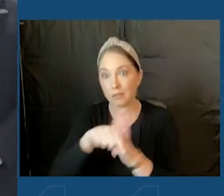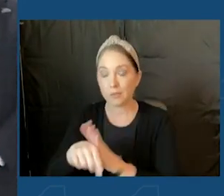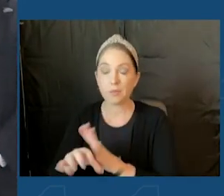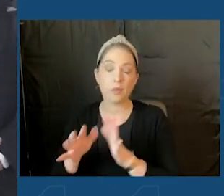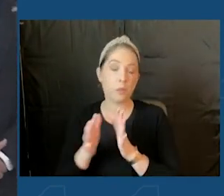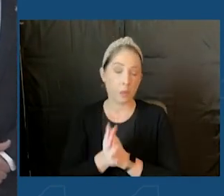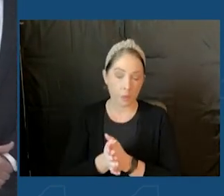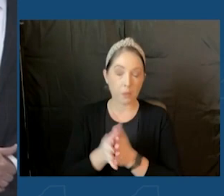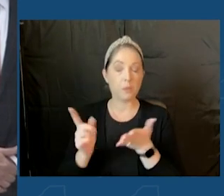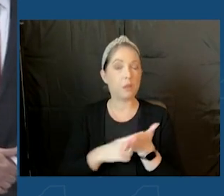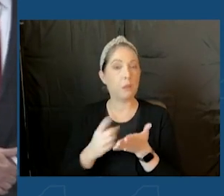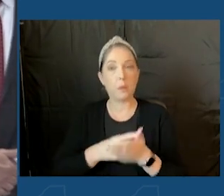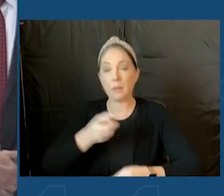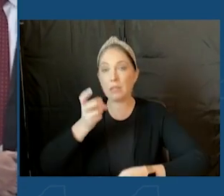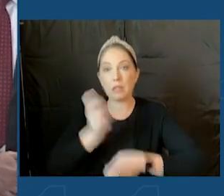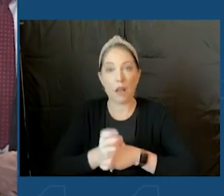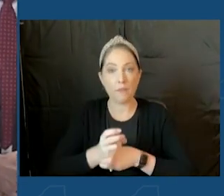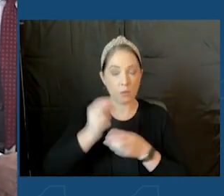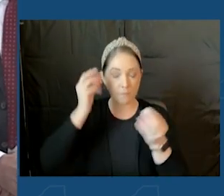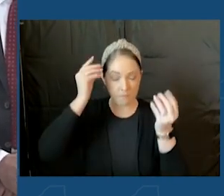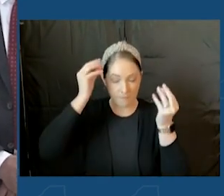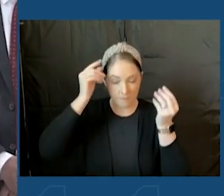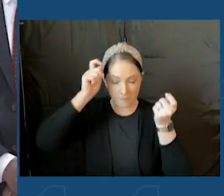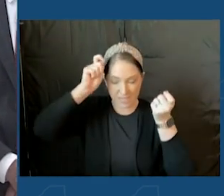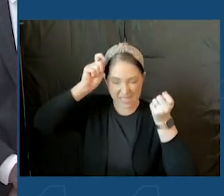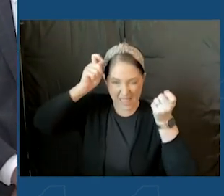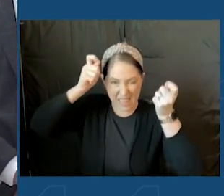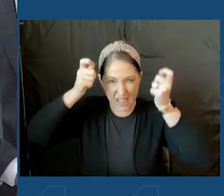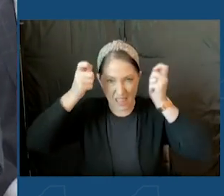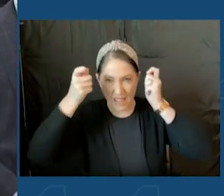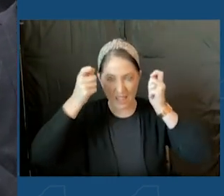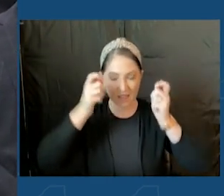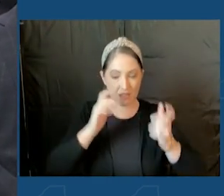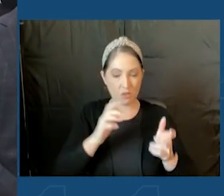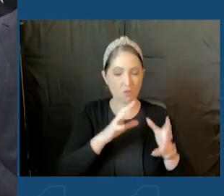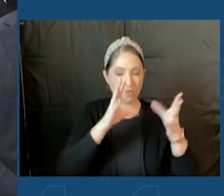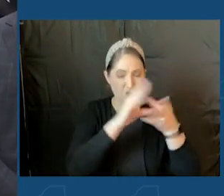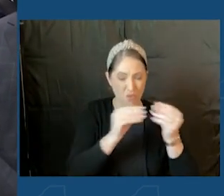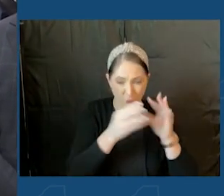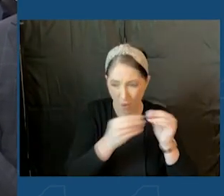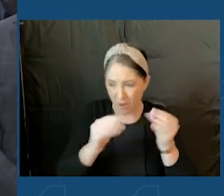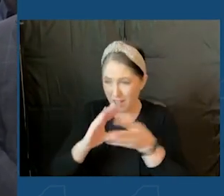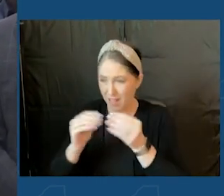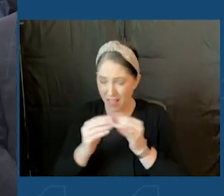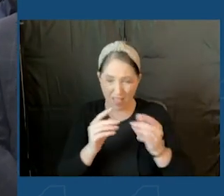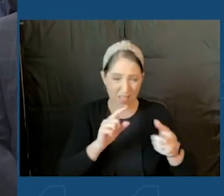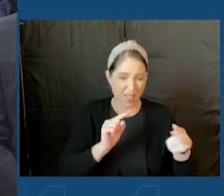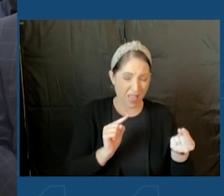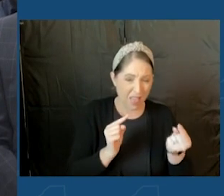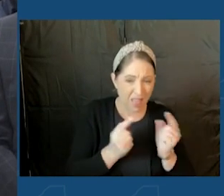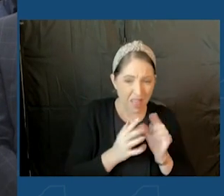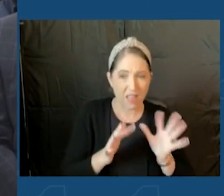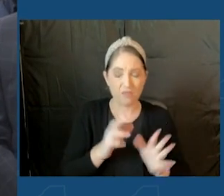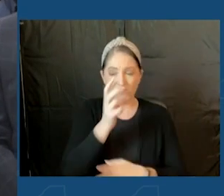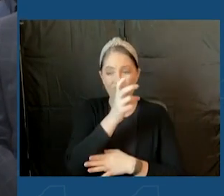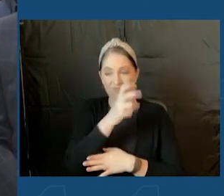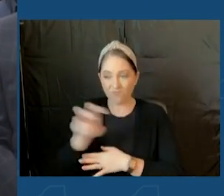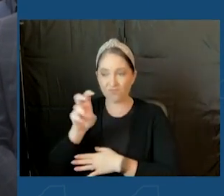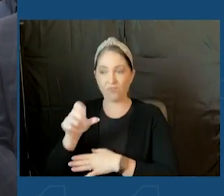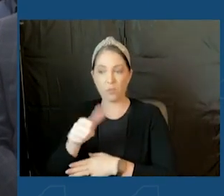you shift from the pain of those stories to different issues, but it shows the